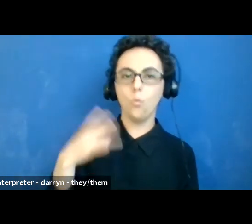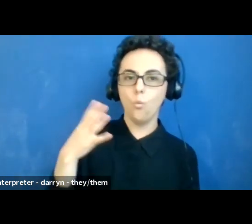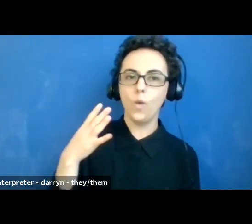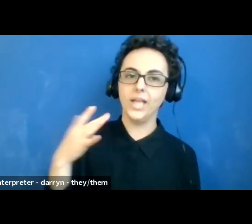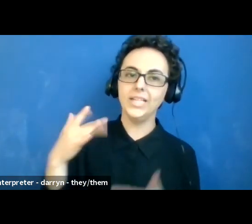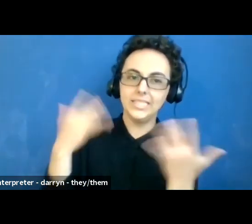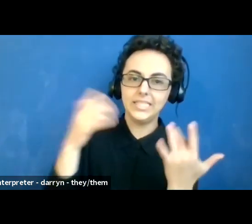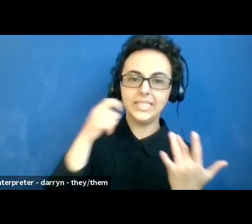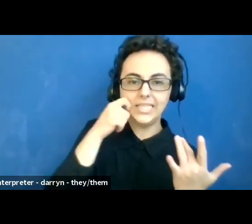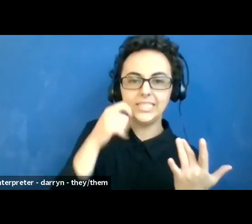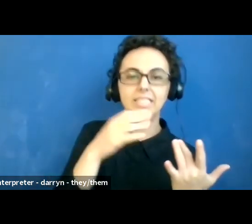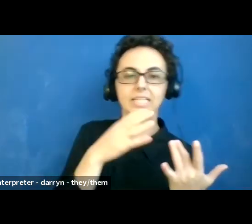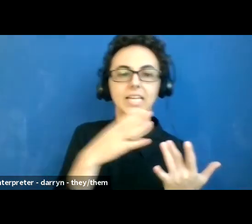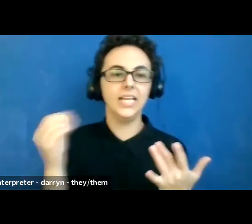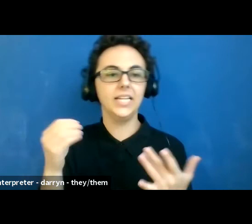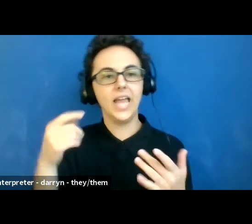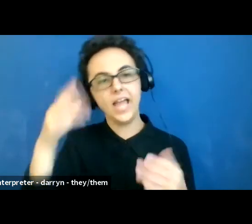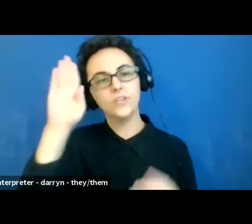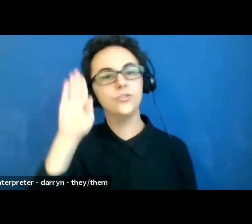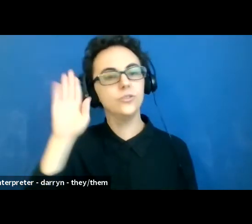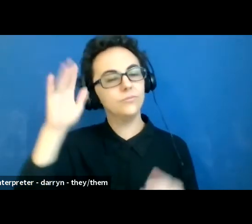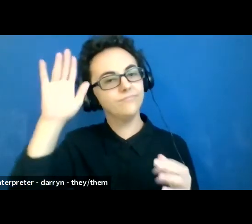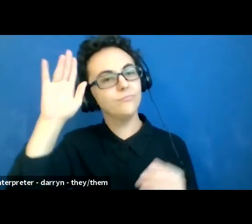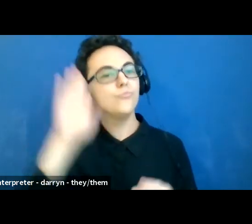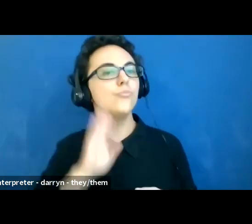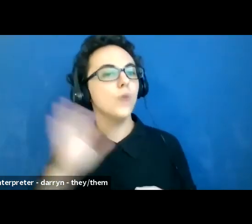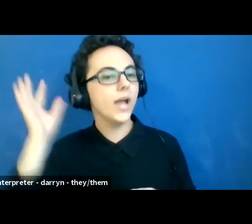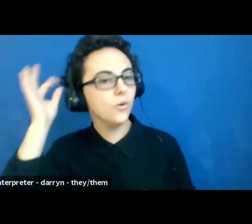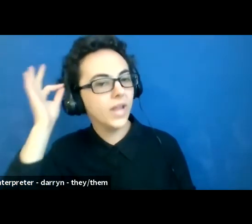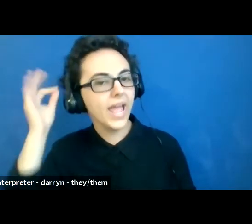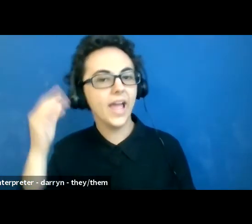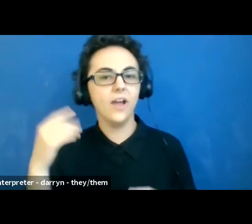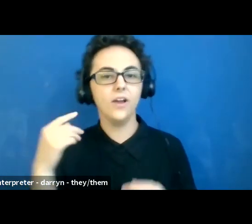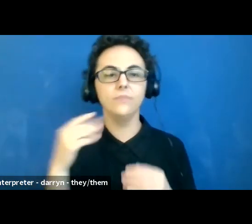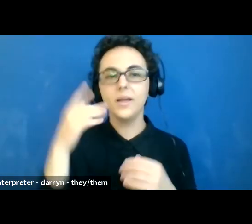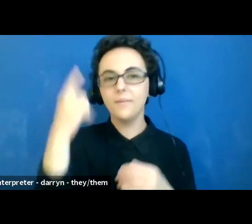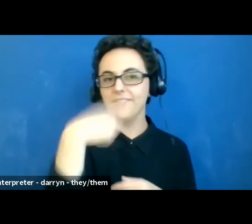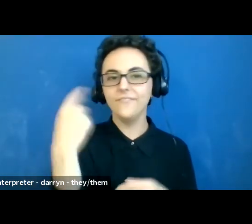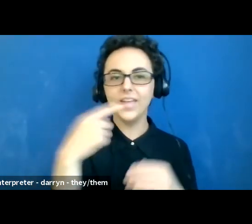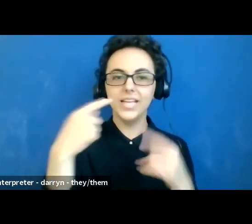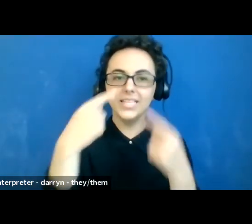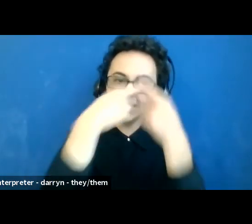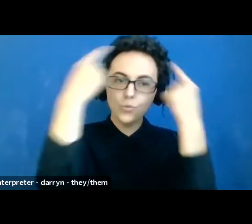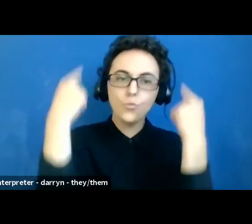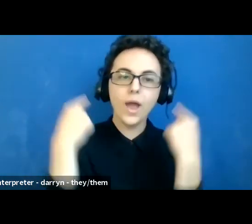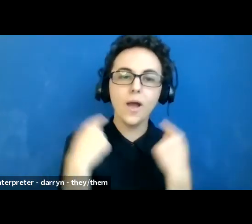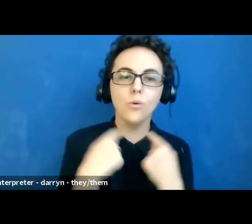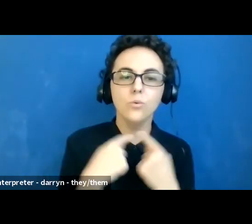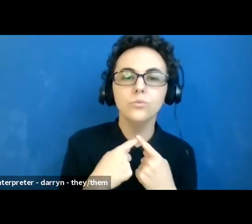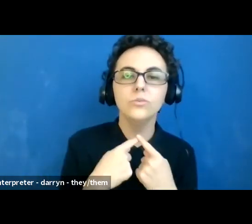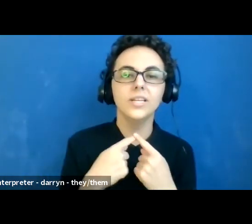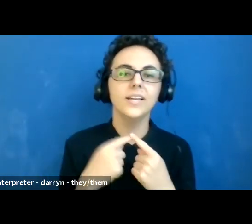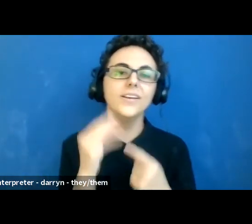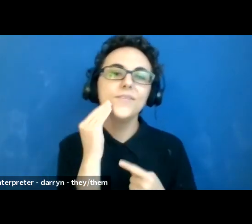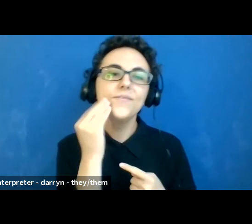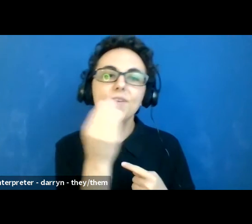eyes, a round face, a black shirt on, and these flower earrings that once belonged to my